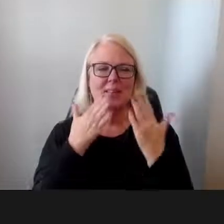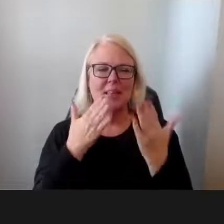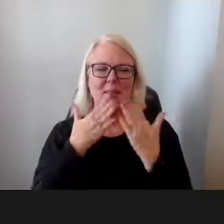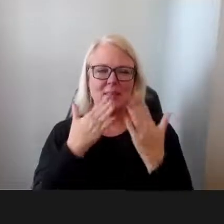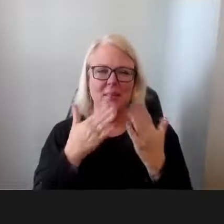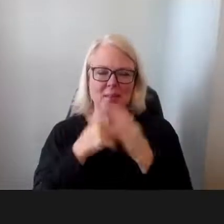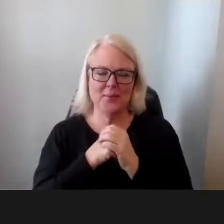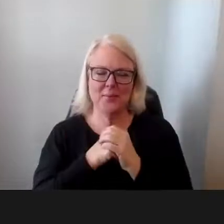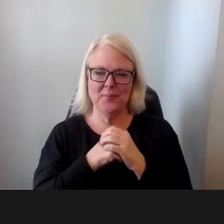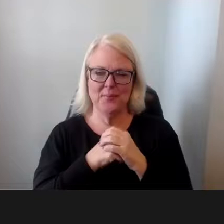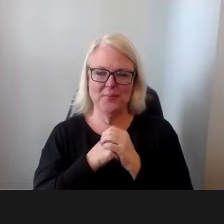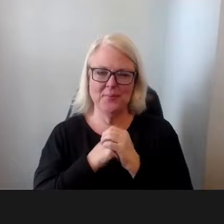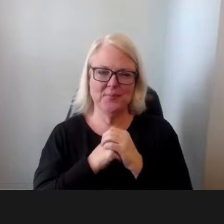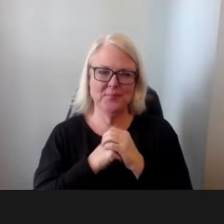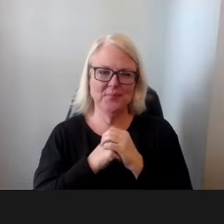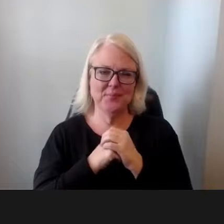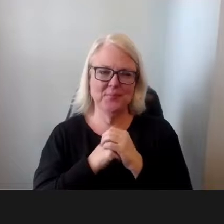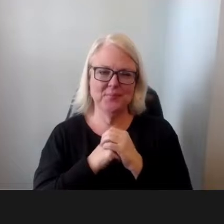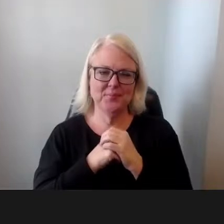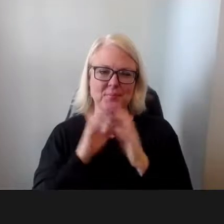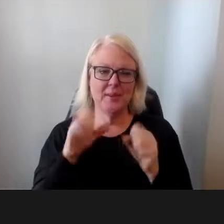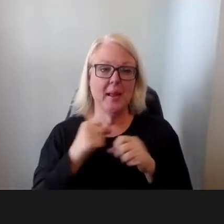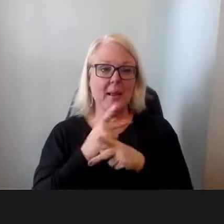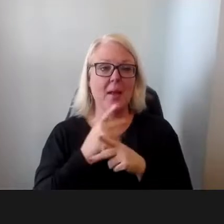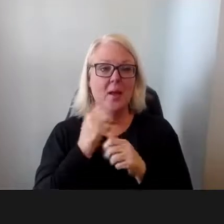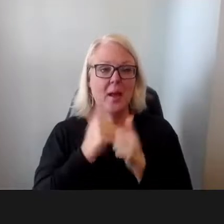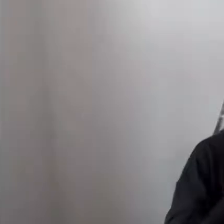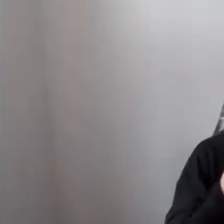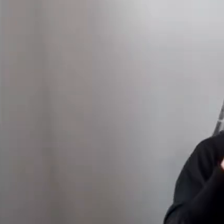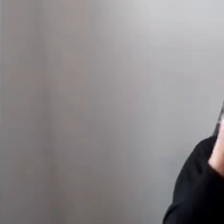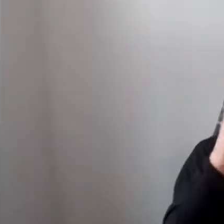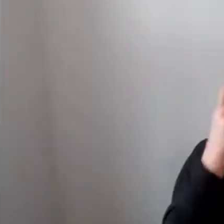you. Take care, everybody. We hope we'll